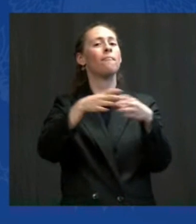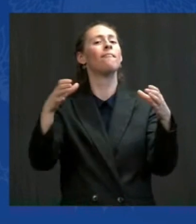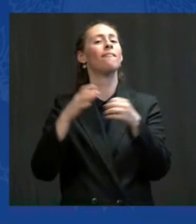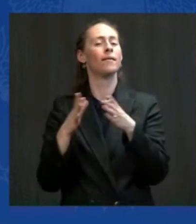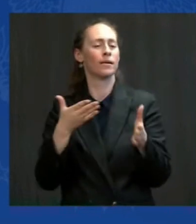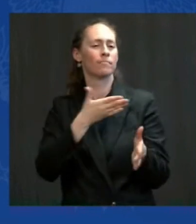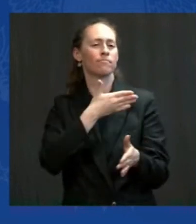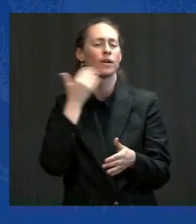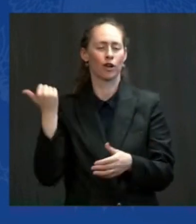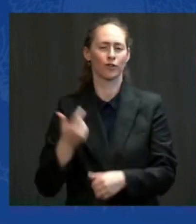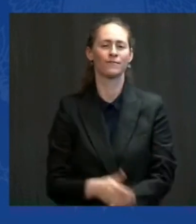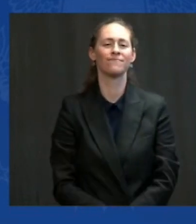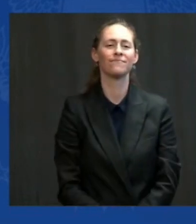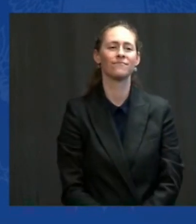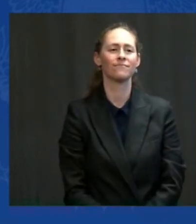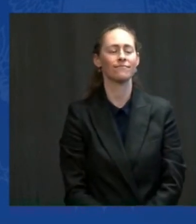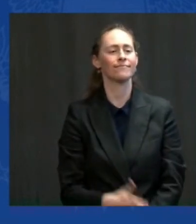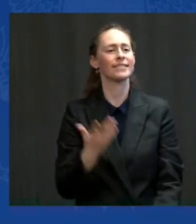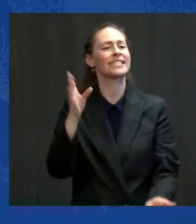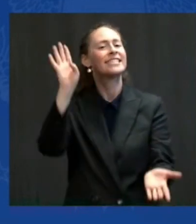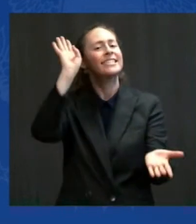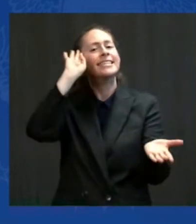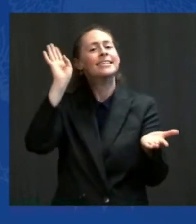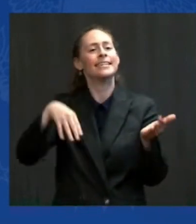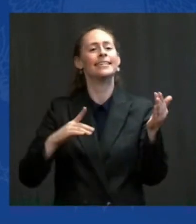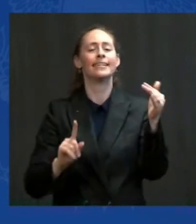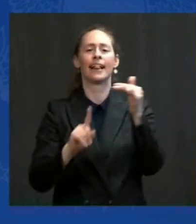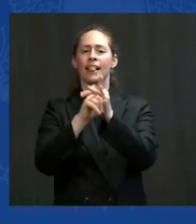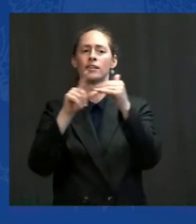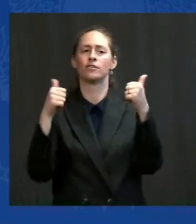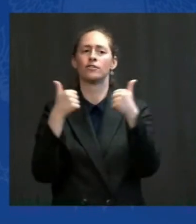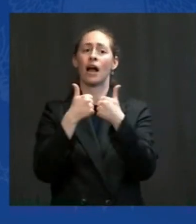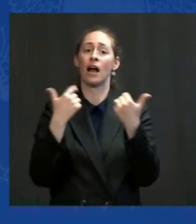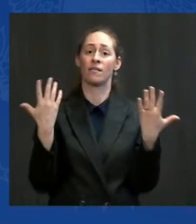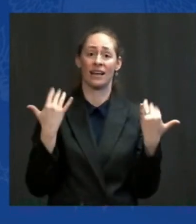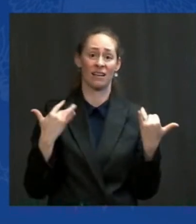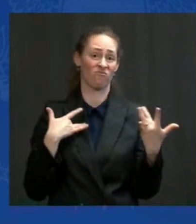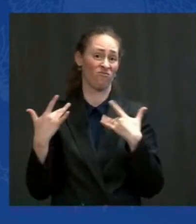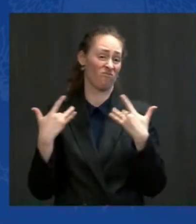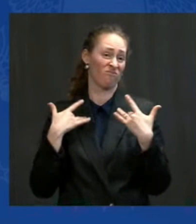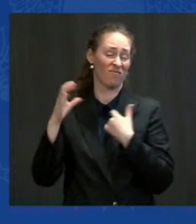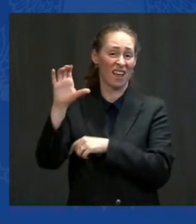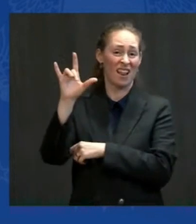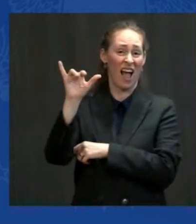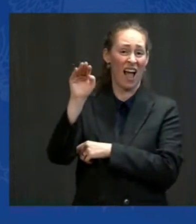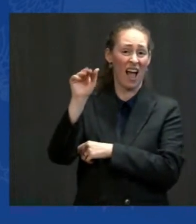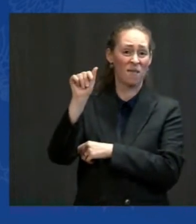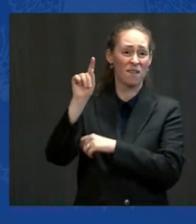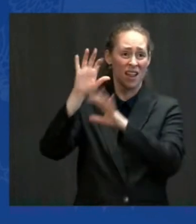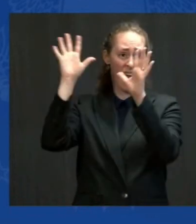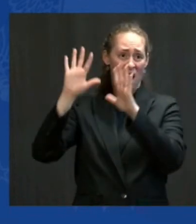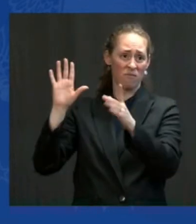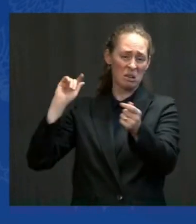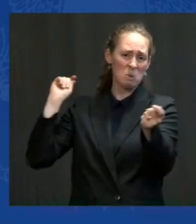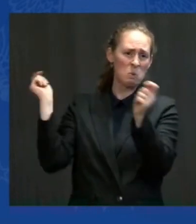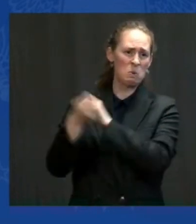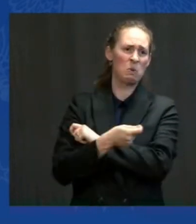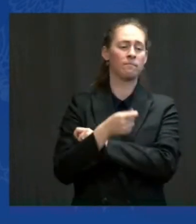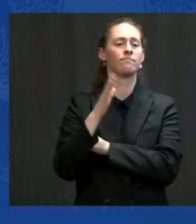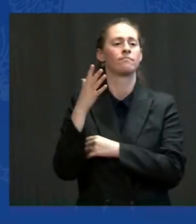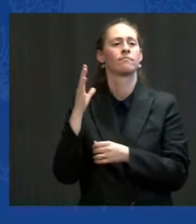is as urgent as climate change. Last week, I met with 8 governors for a better part of an